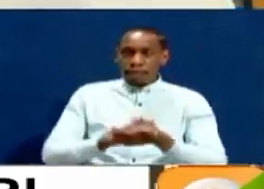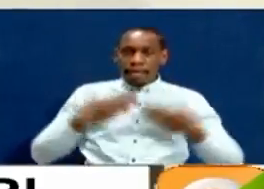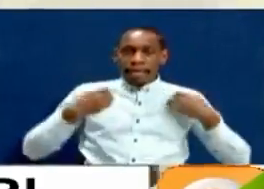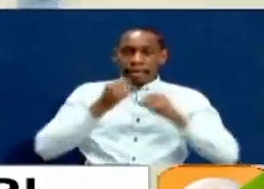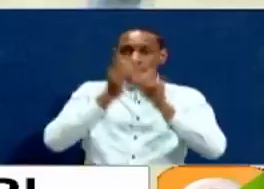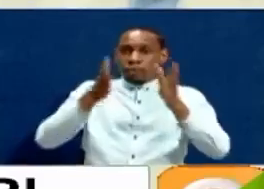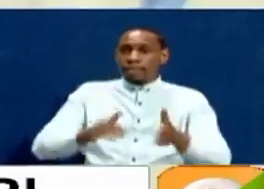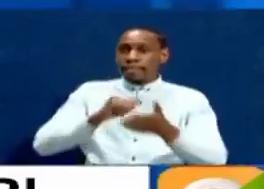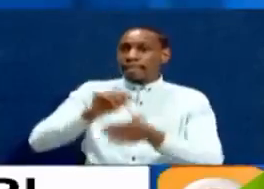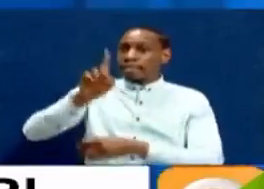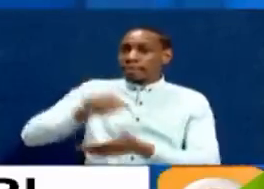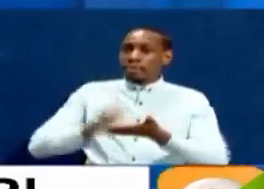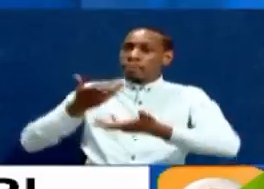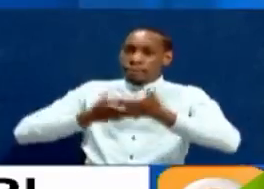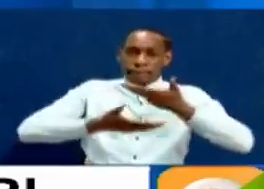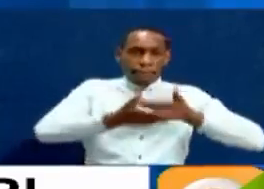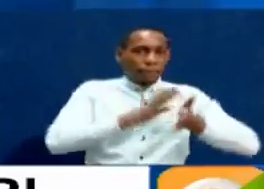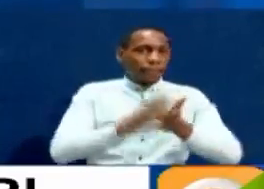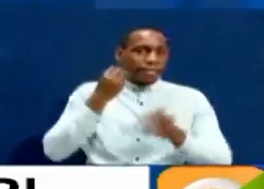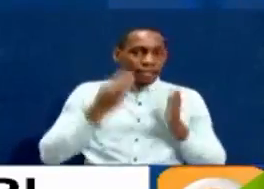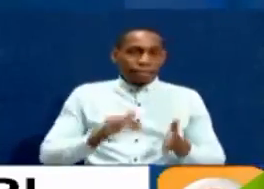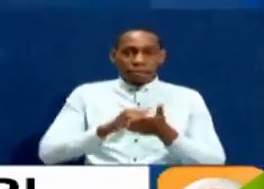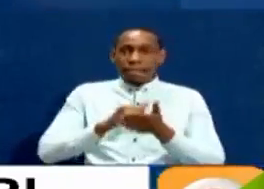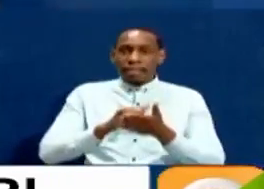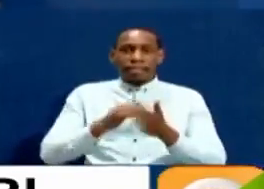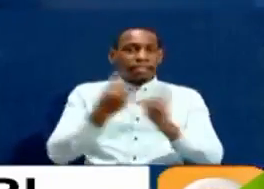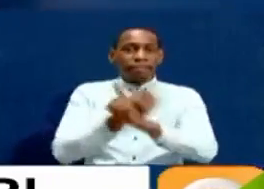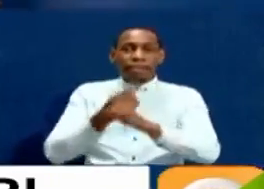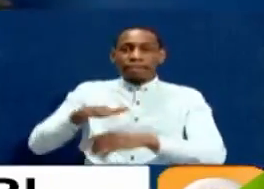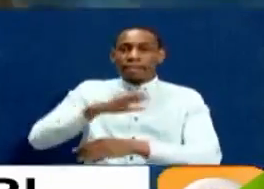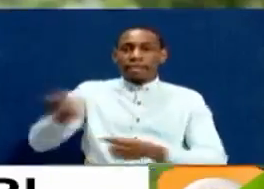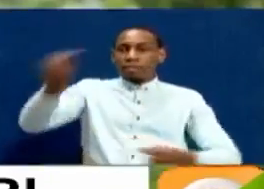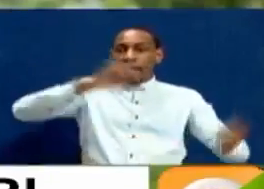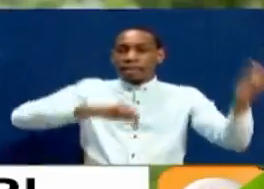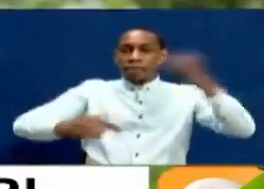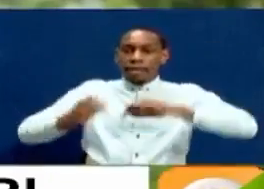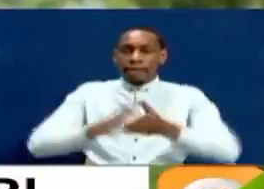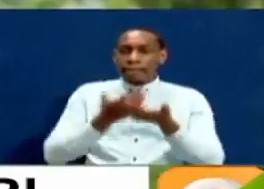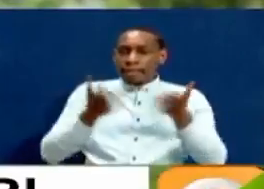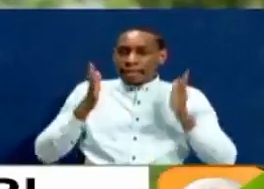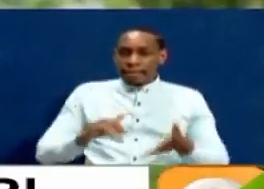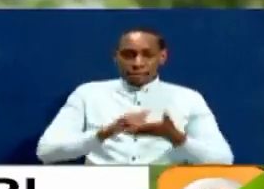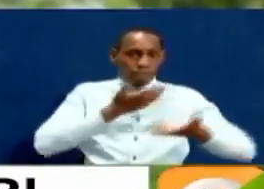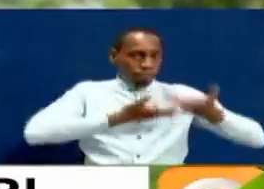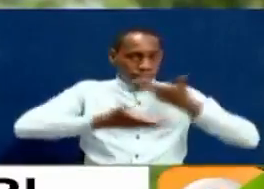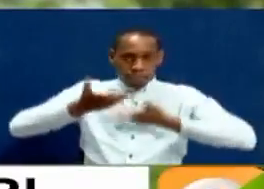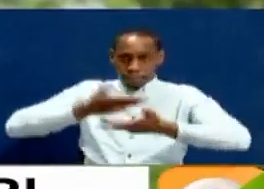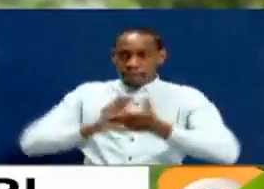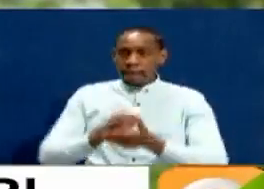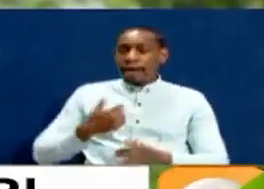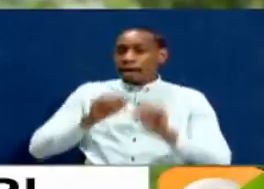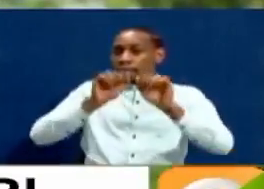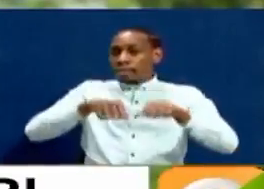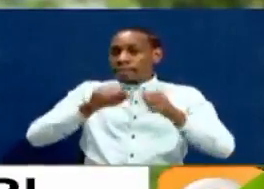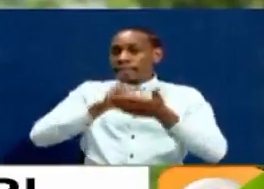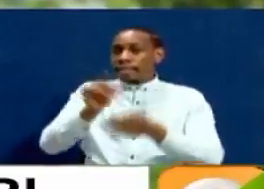wa afya ambao lazima watangamane na wagonjwa ambao wanatoka maeneo tofauti nchini. Any person you interact with, there's a